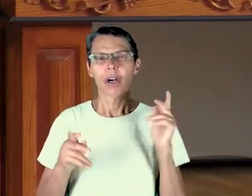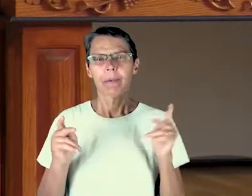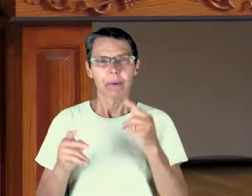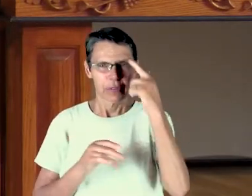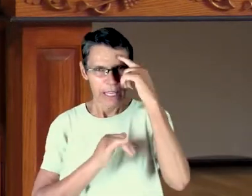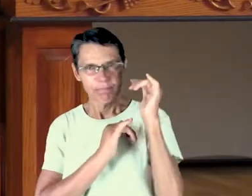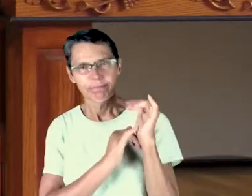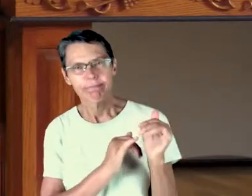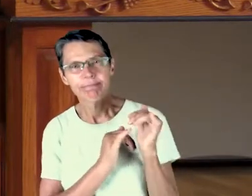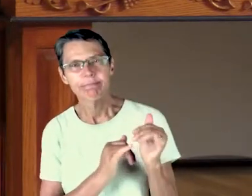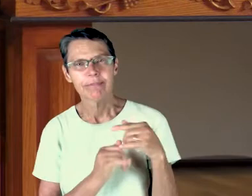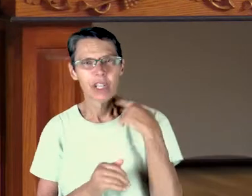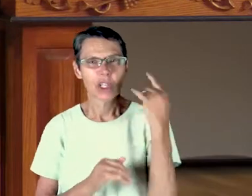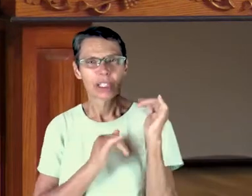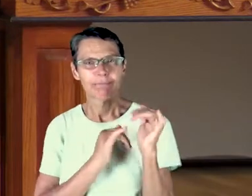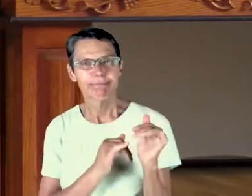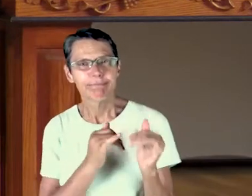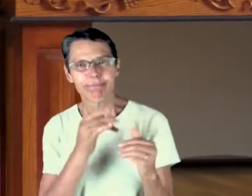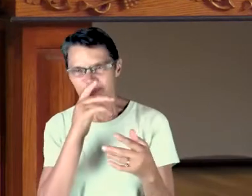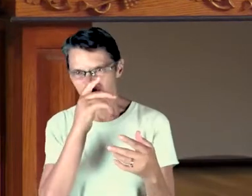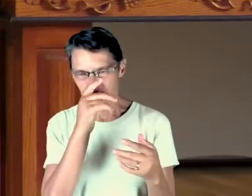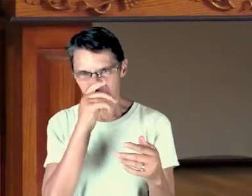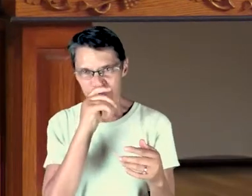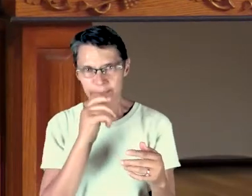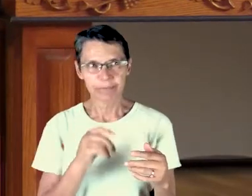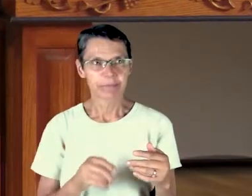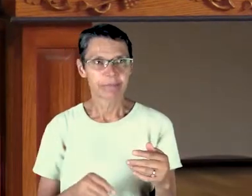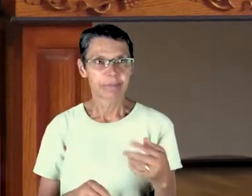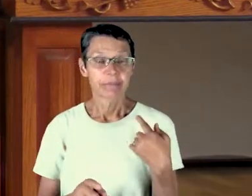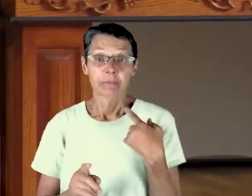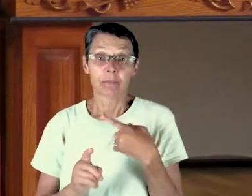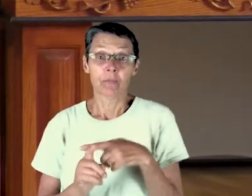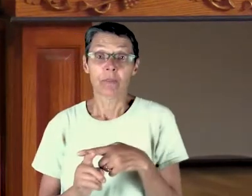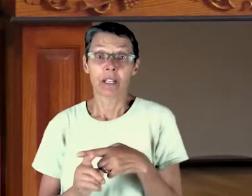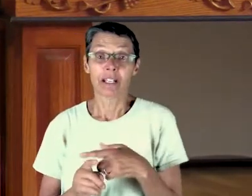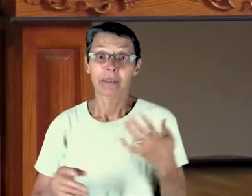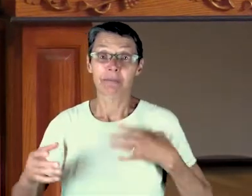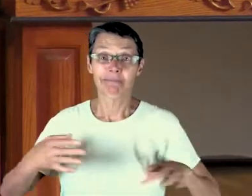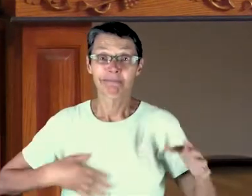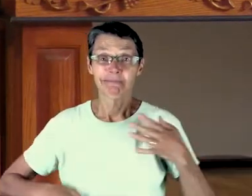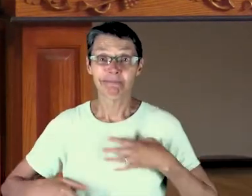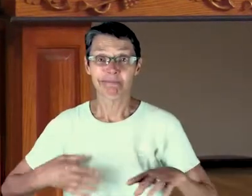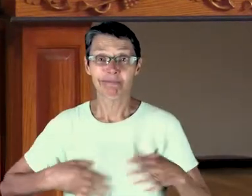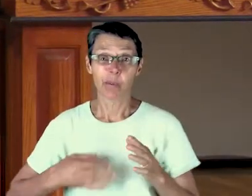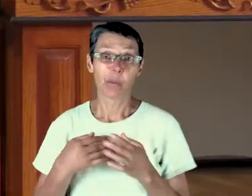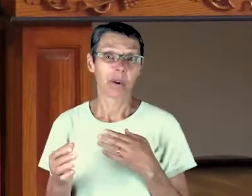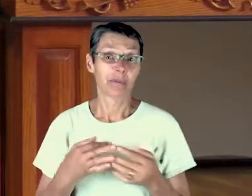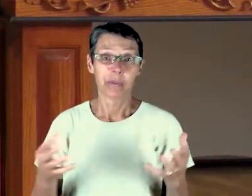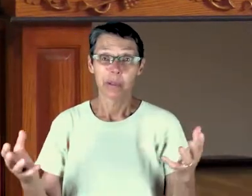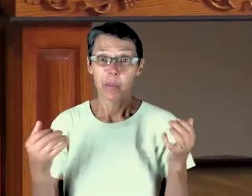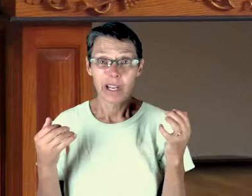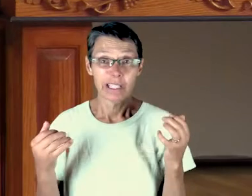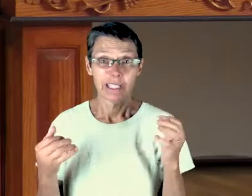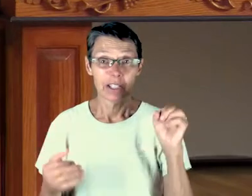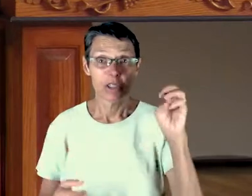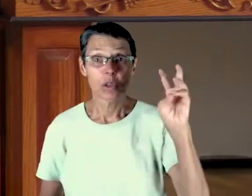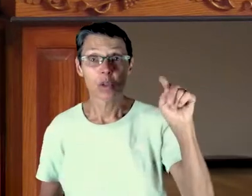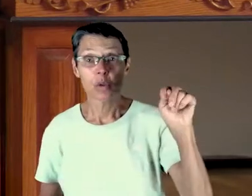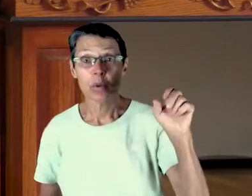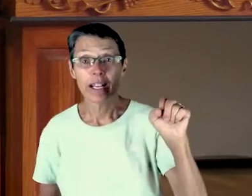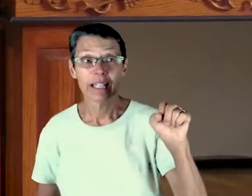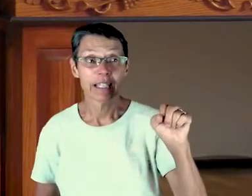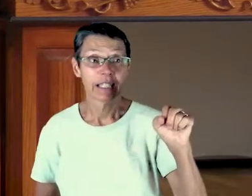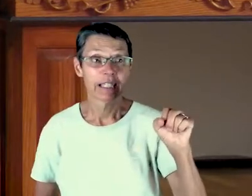us and look sort of like us. Plus, we can wear what we want. I mean, we can wear our sweats or we can wear a favorite